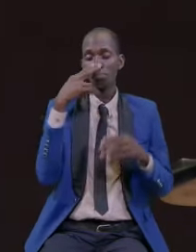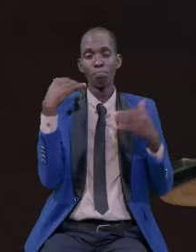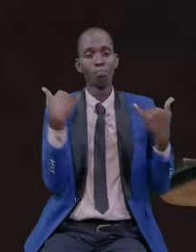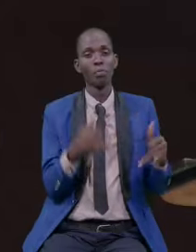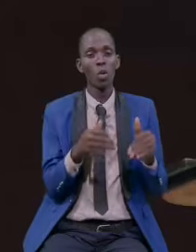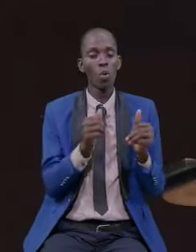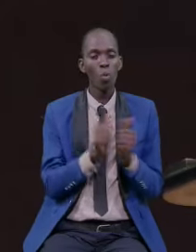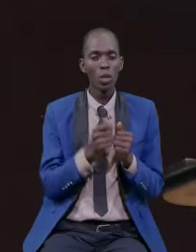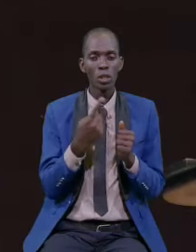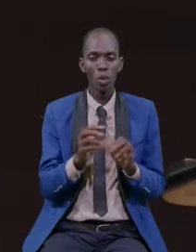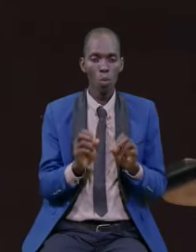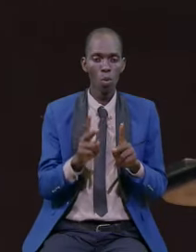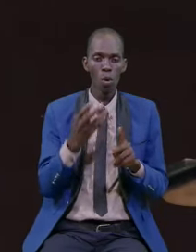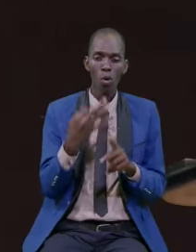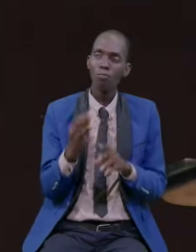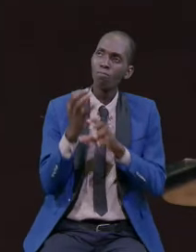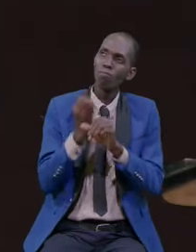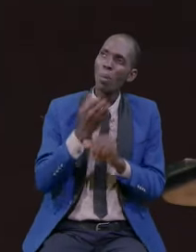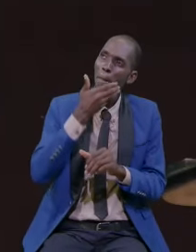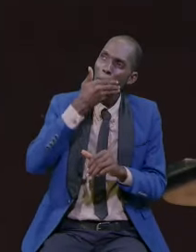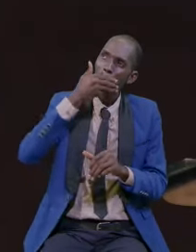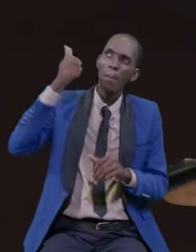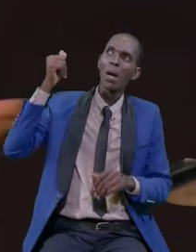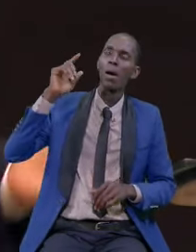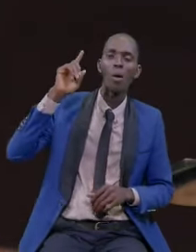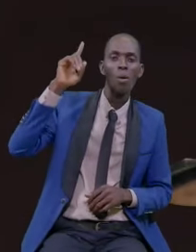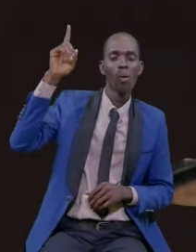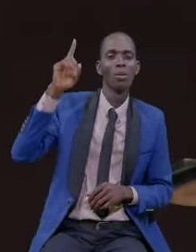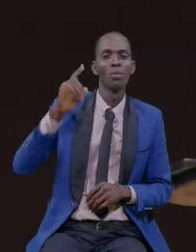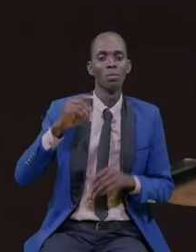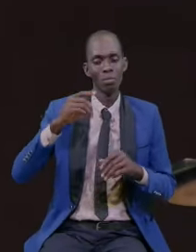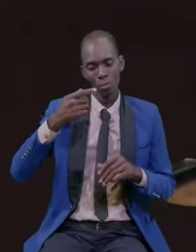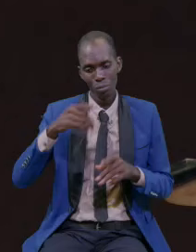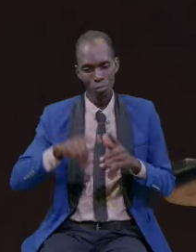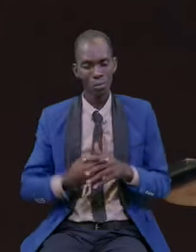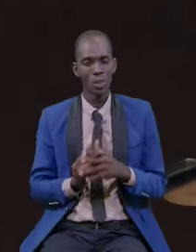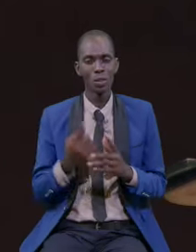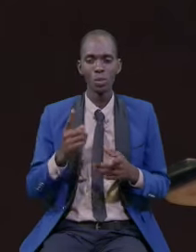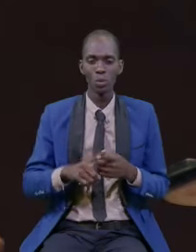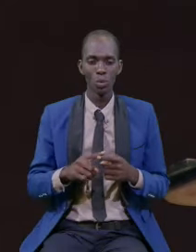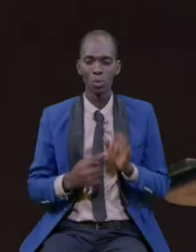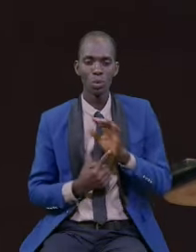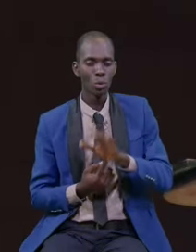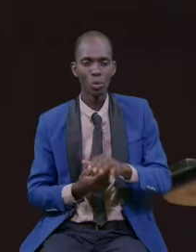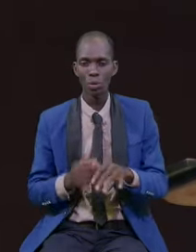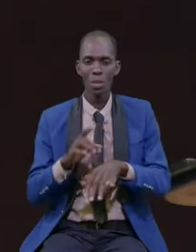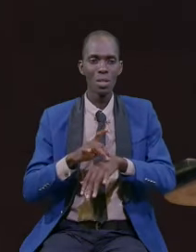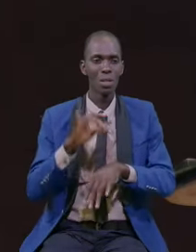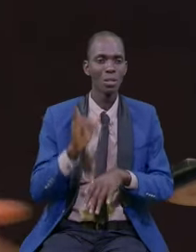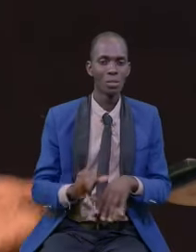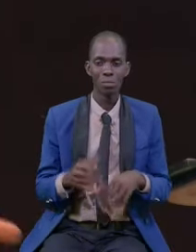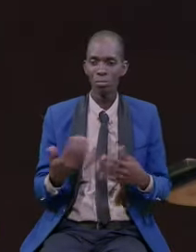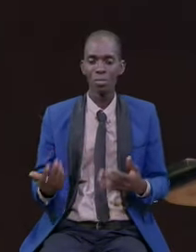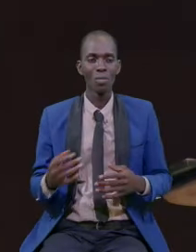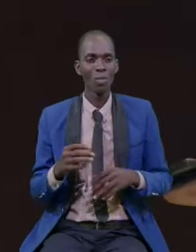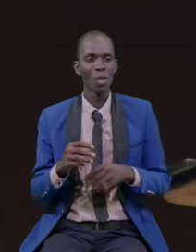by acting in a carnal way, in the society way,